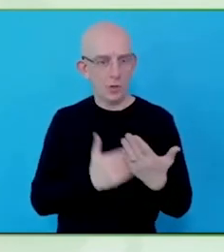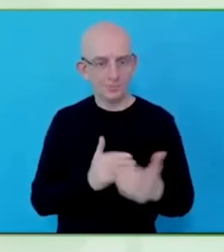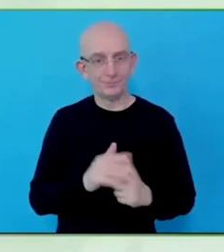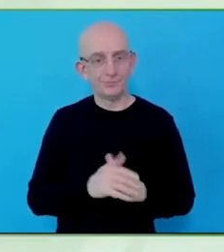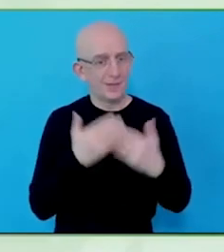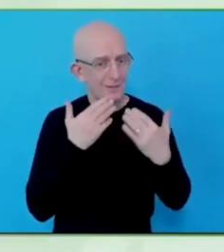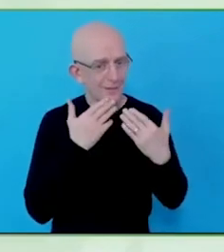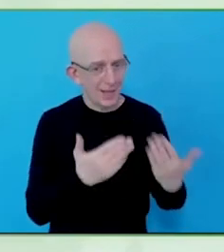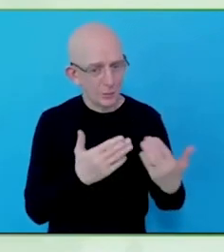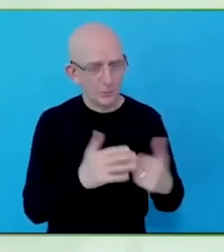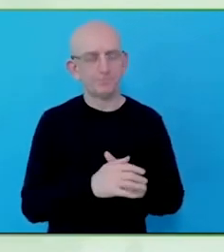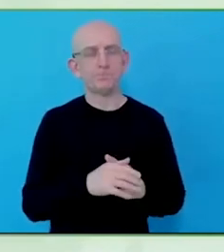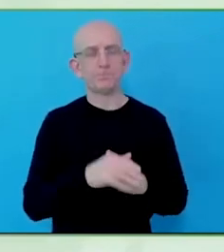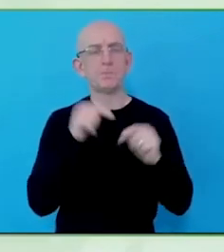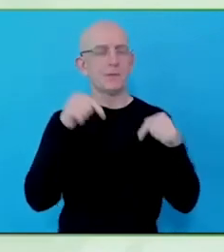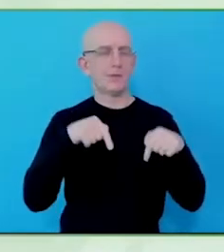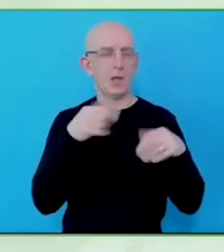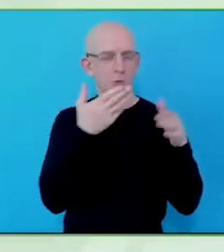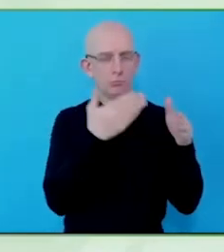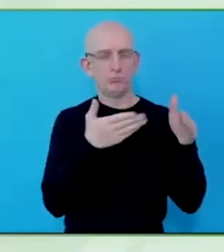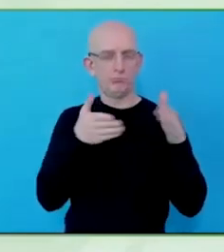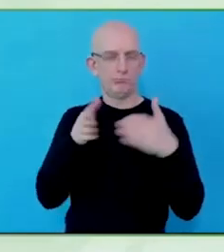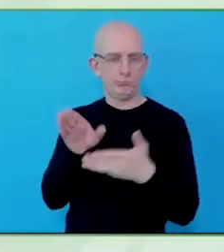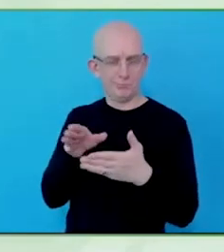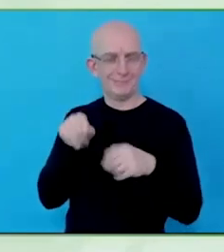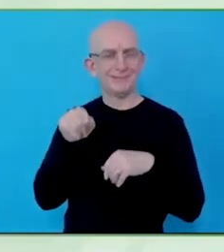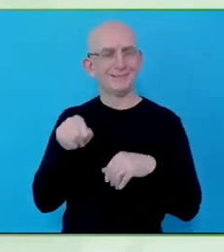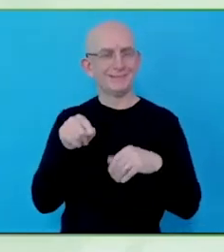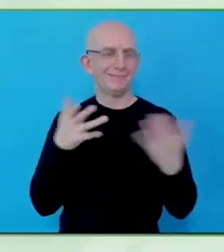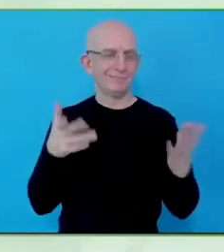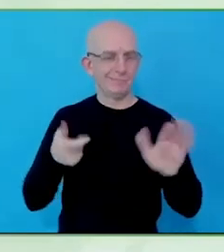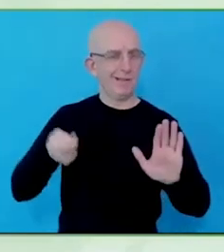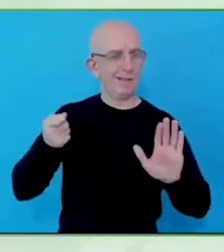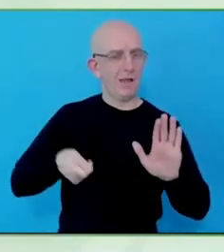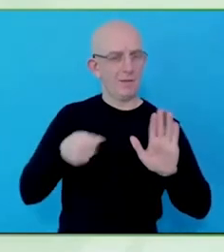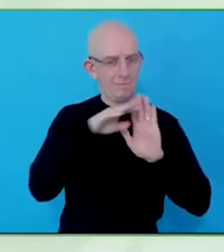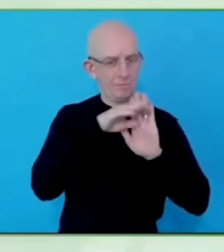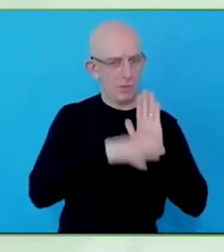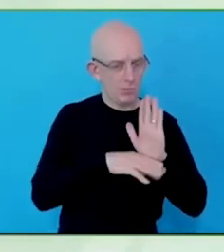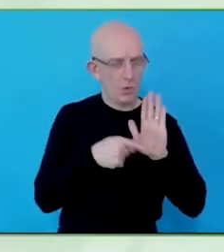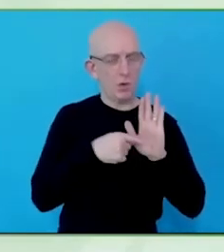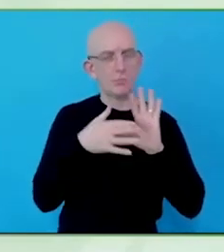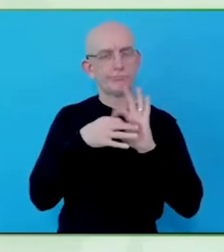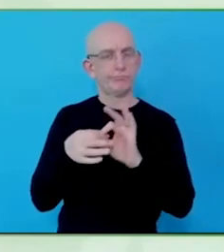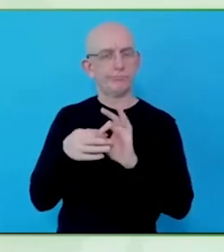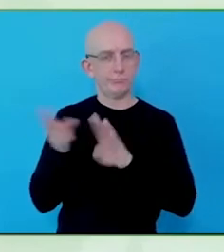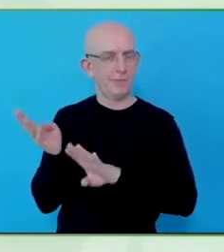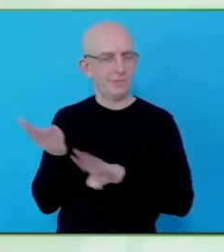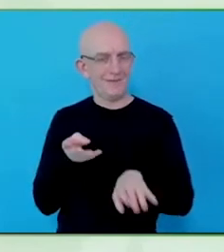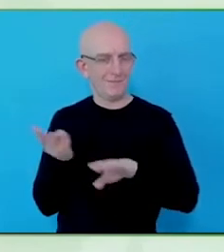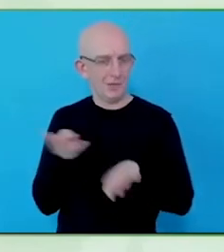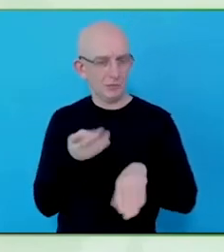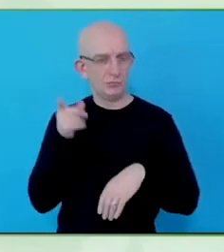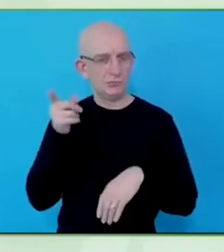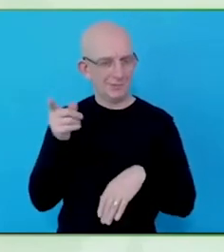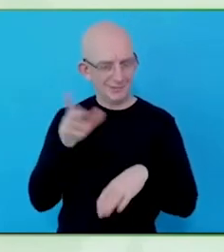a barrier-free and an accessible, you know, documents, internet, phone?